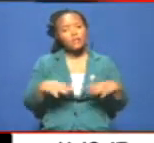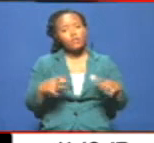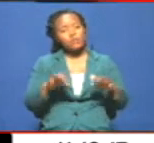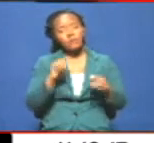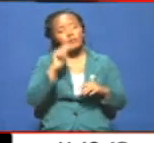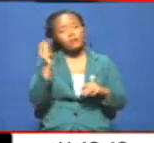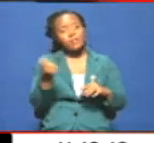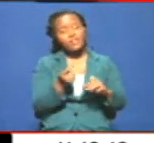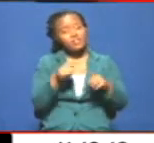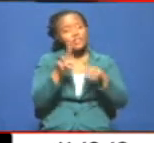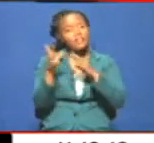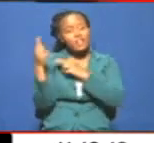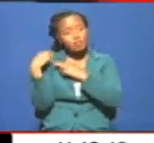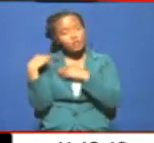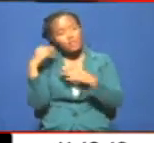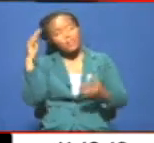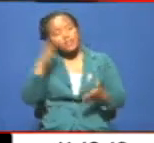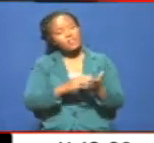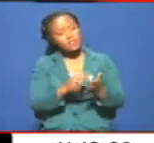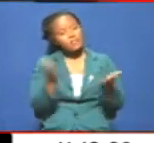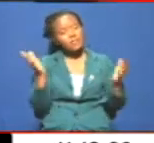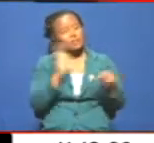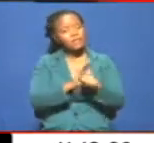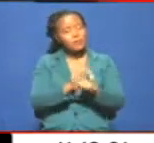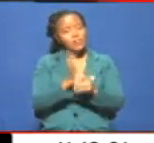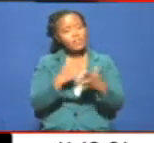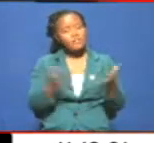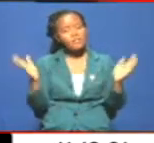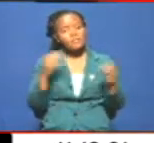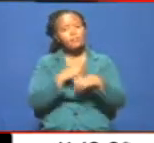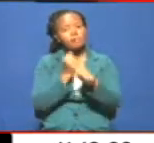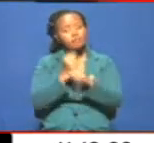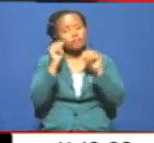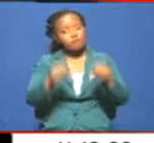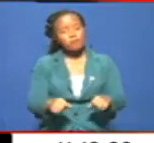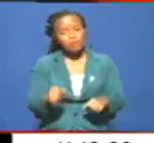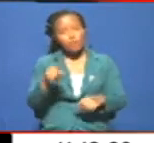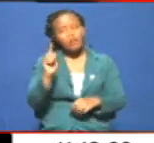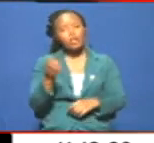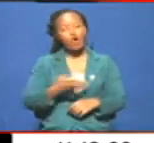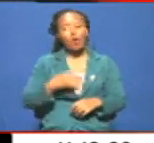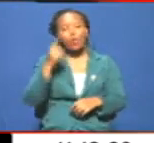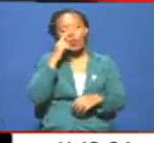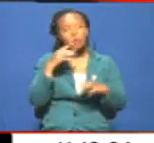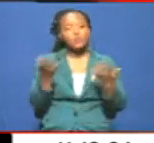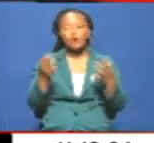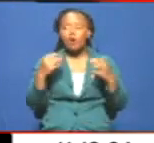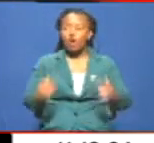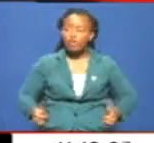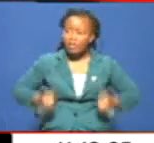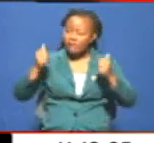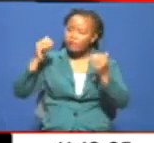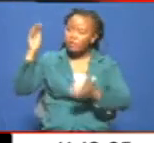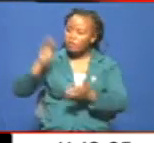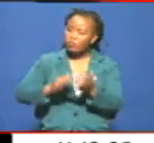in reducing the carbon footprint? What are the things that they can do, just even in their own homes or yeah. in their lives, to reduce their carbon